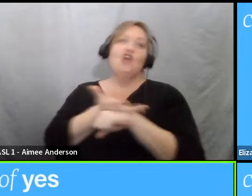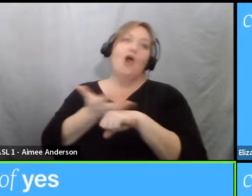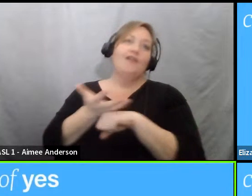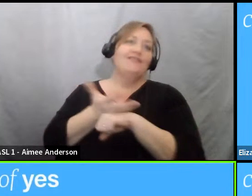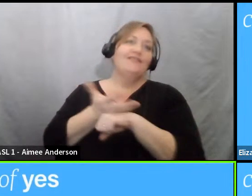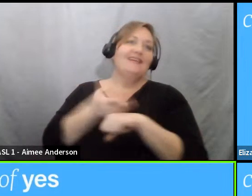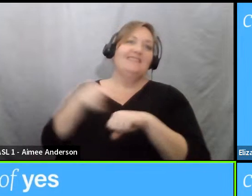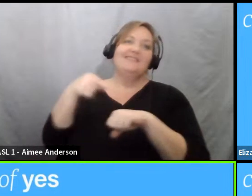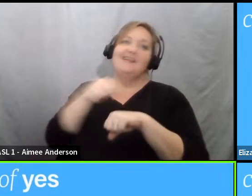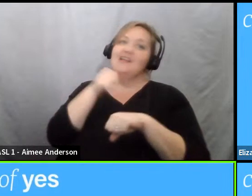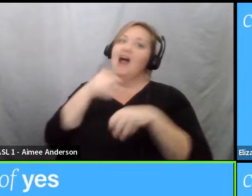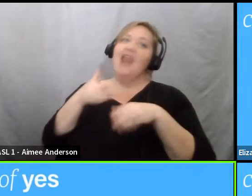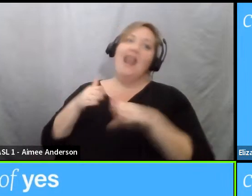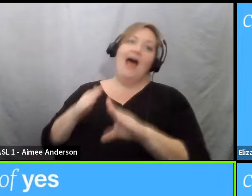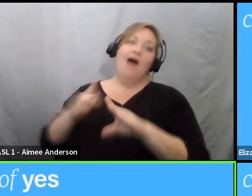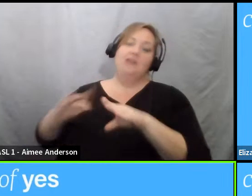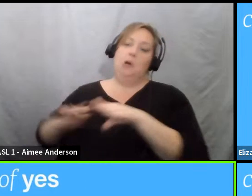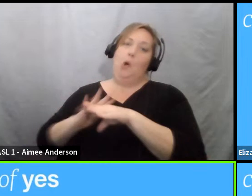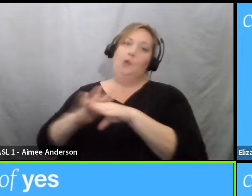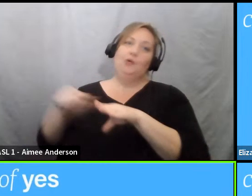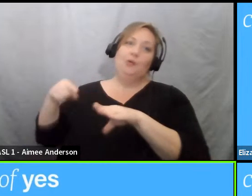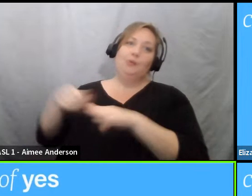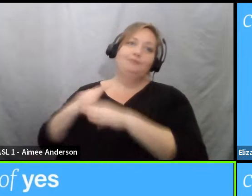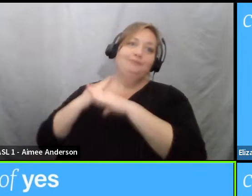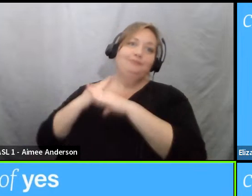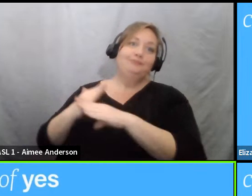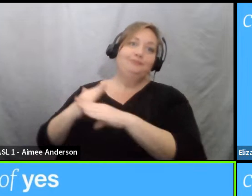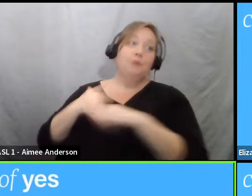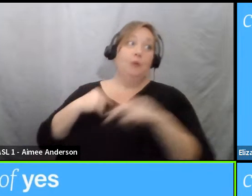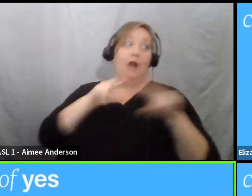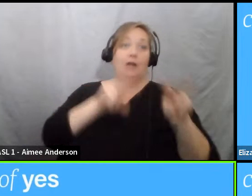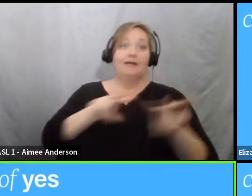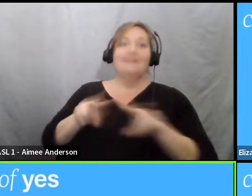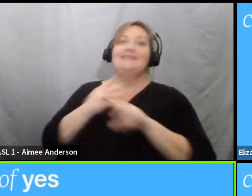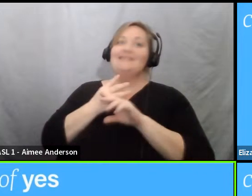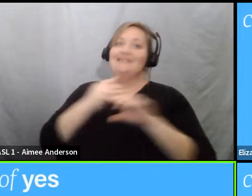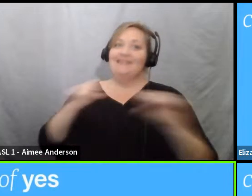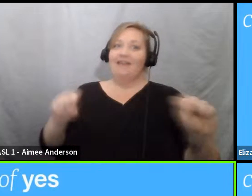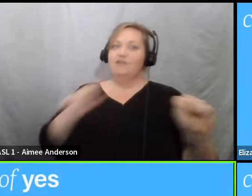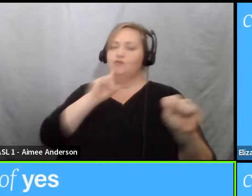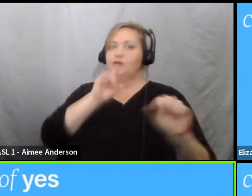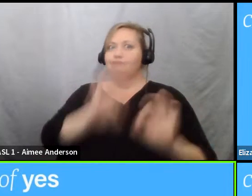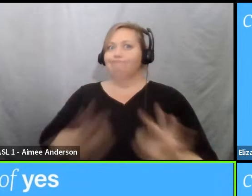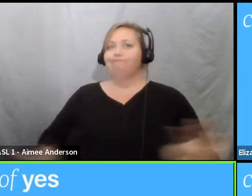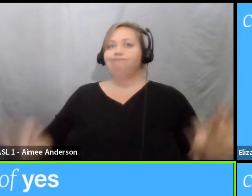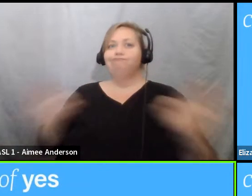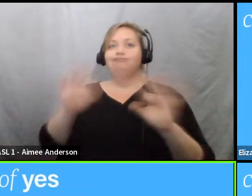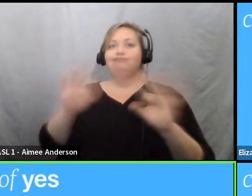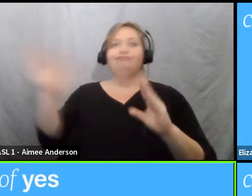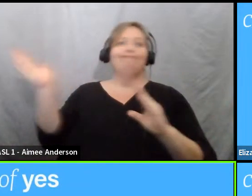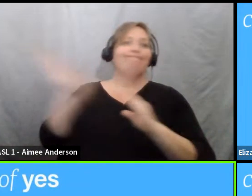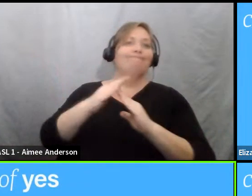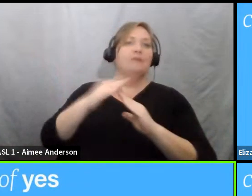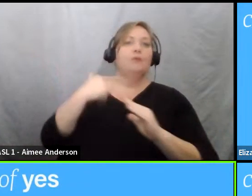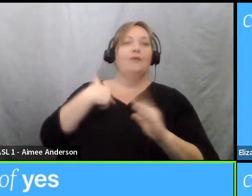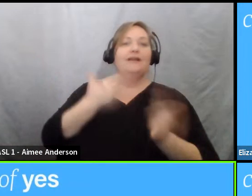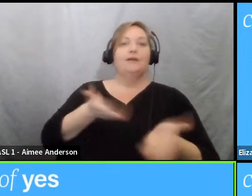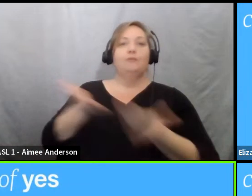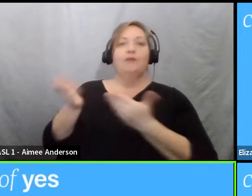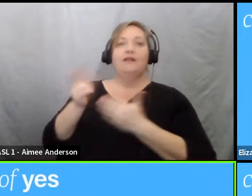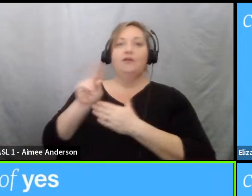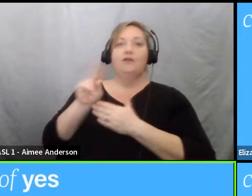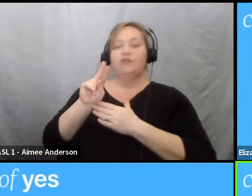not allowed. That's something we're currently looking into. Obviously, safety is imperative, but we need to bring these units out of the